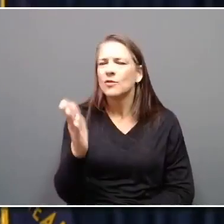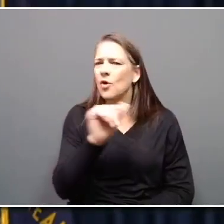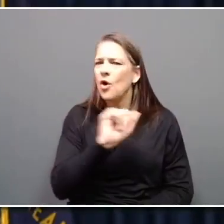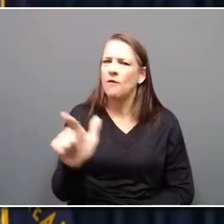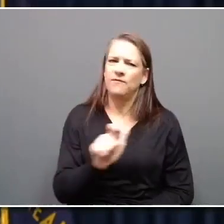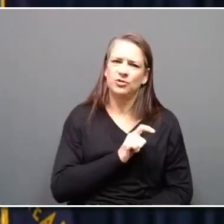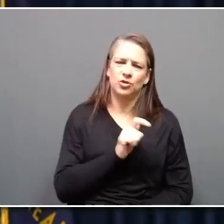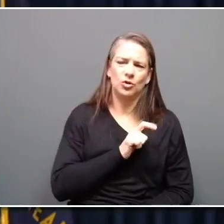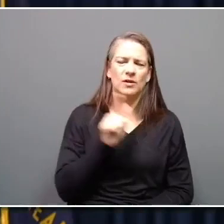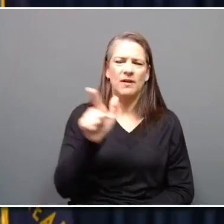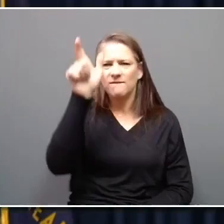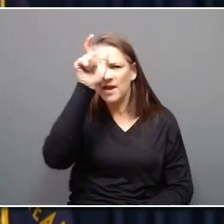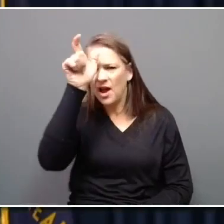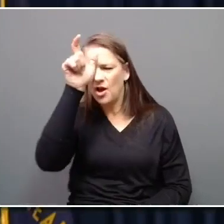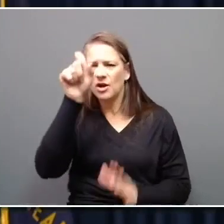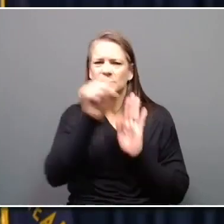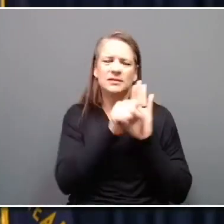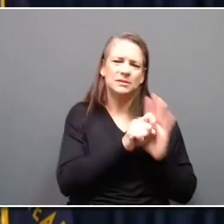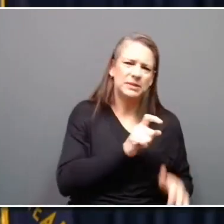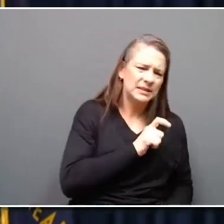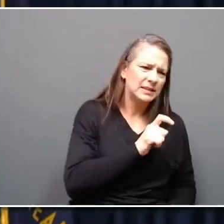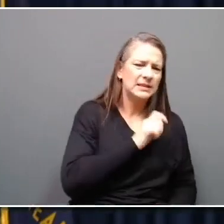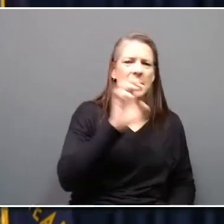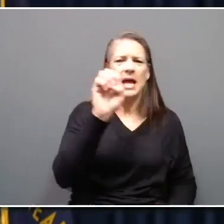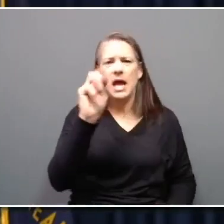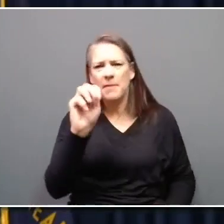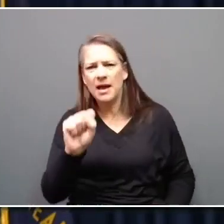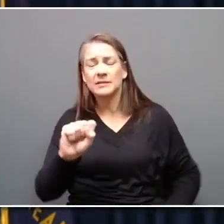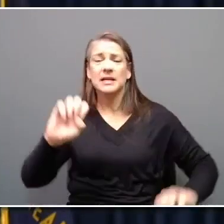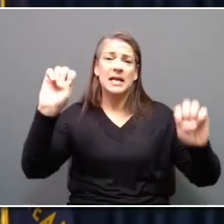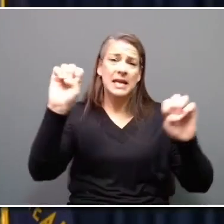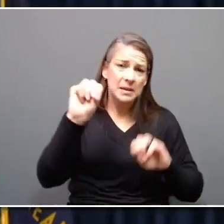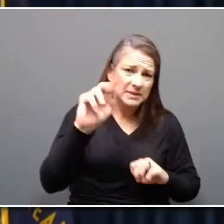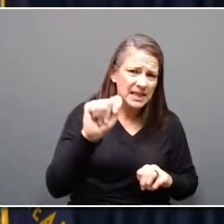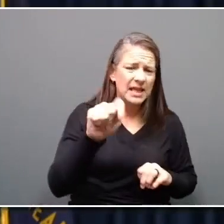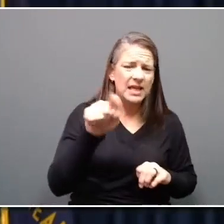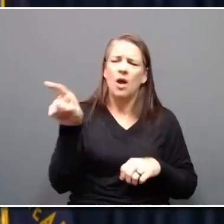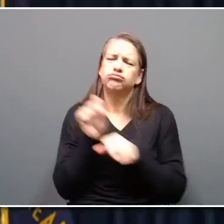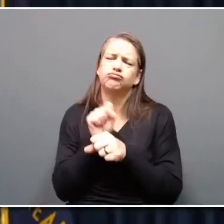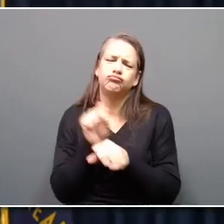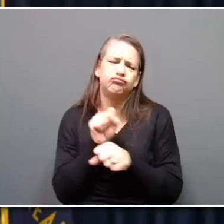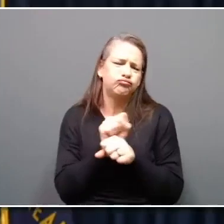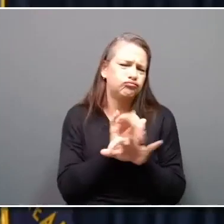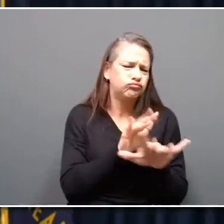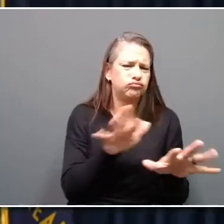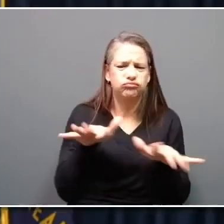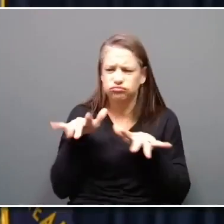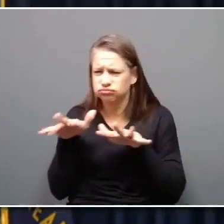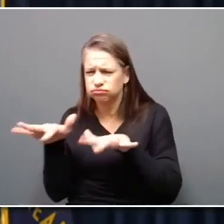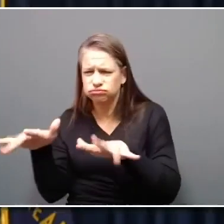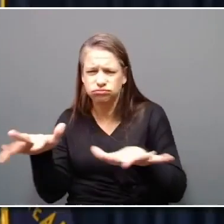fire department, state law enforcement, EMS, and emergency management for their dedication in this search.